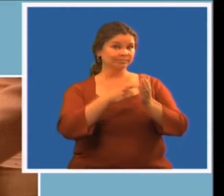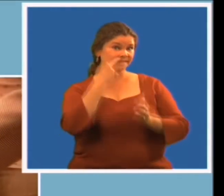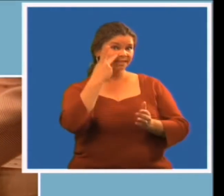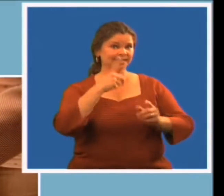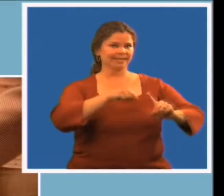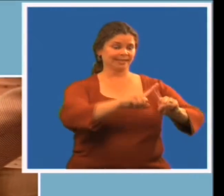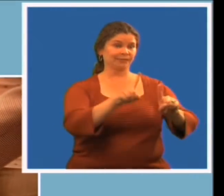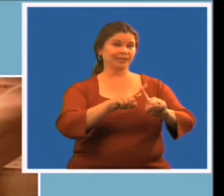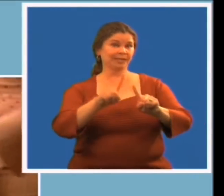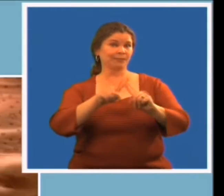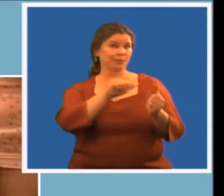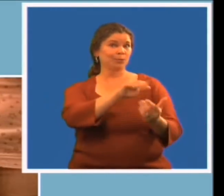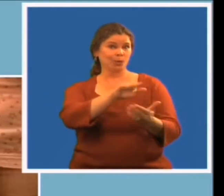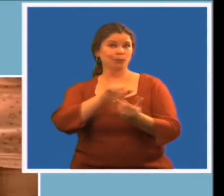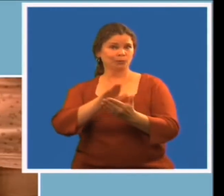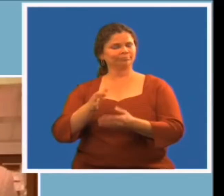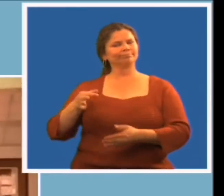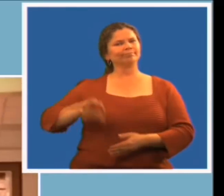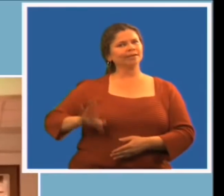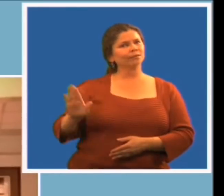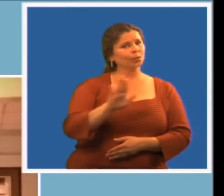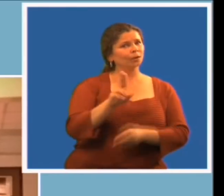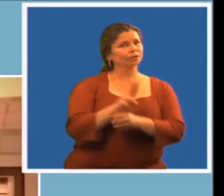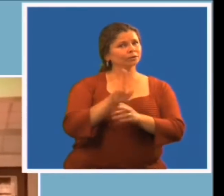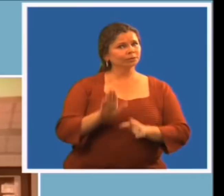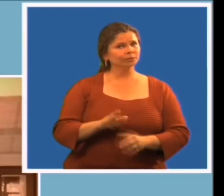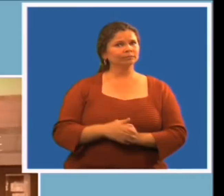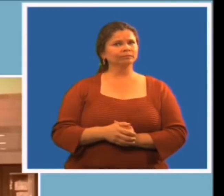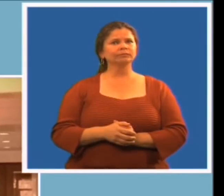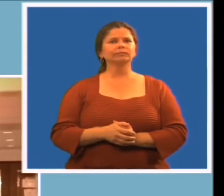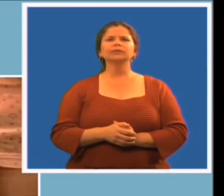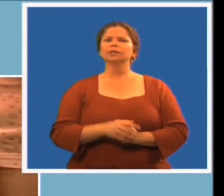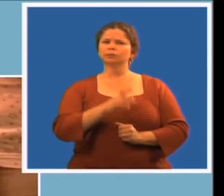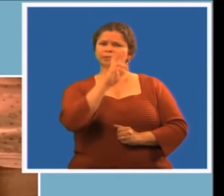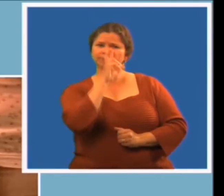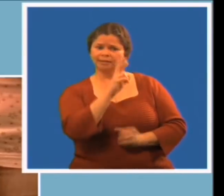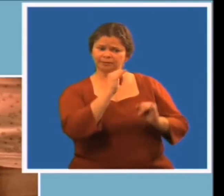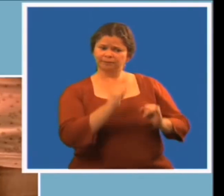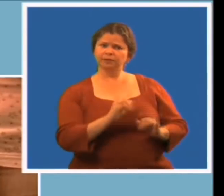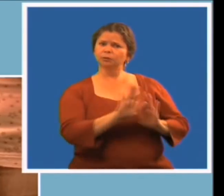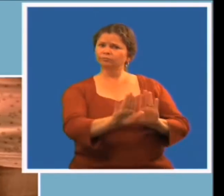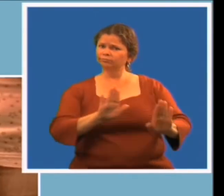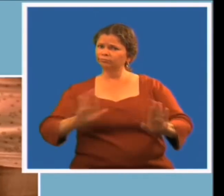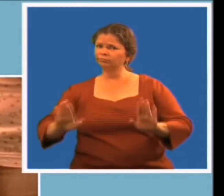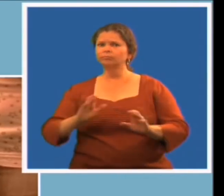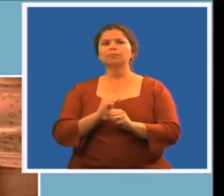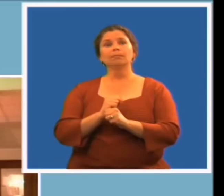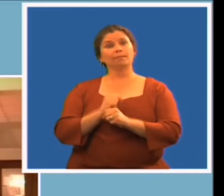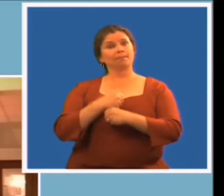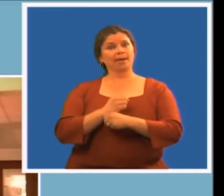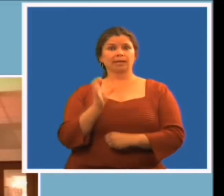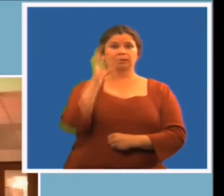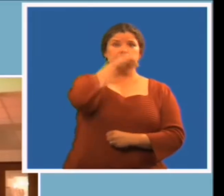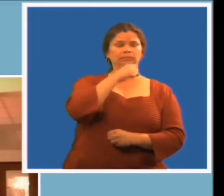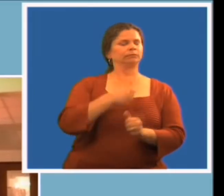Can you see how these approaches benefit your customers? Respect the dignity of the individual. Avoid making assumptions